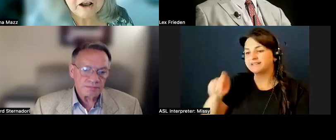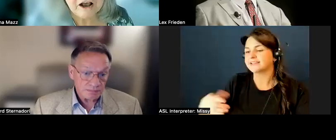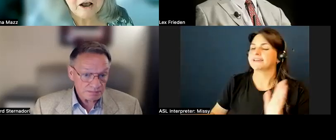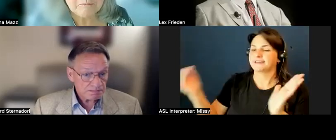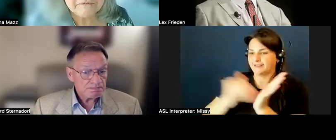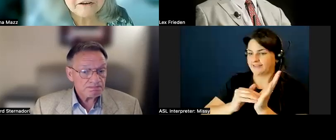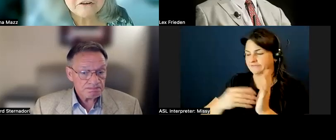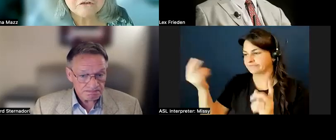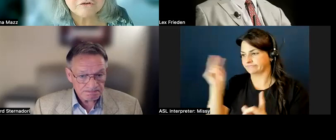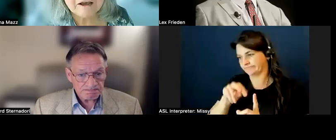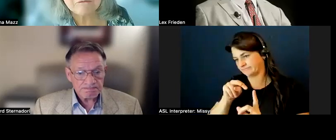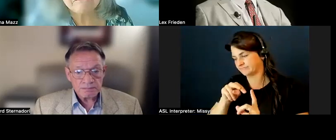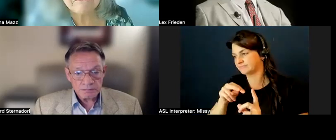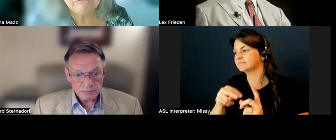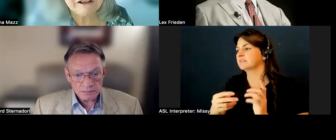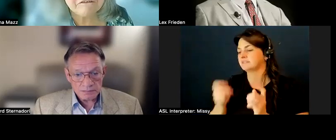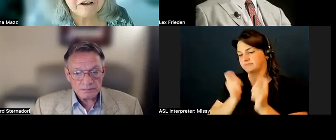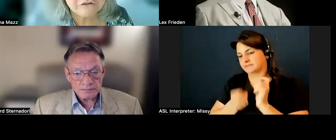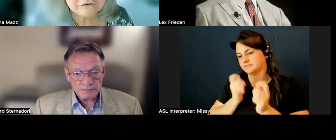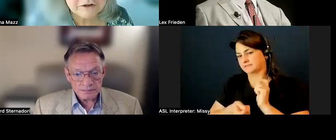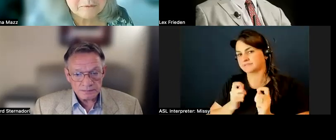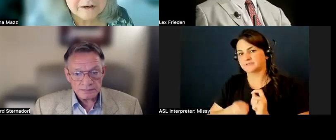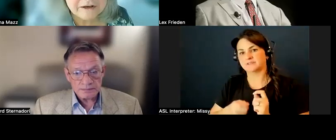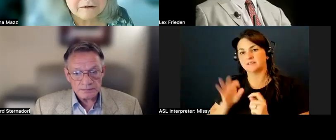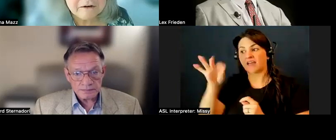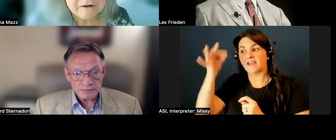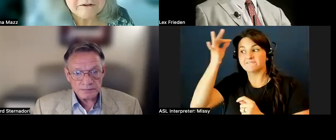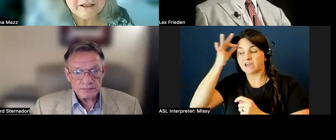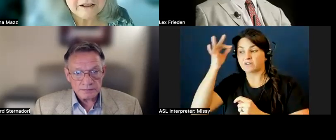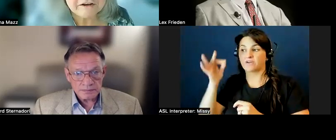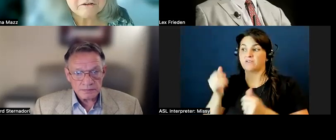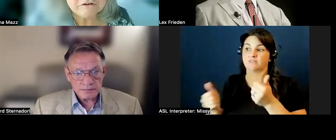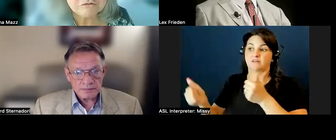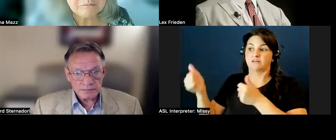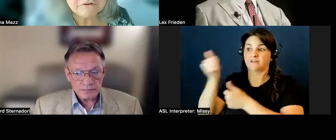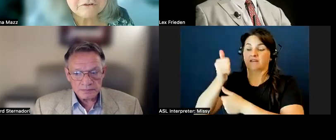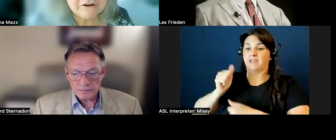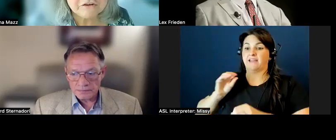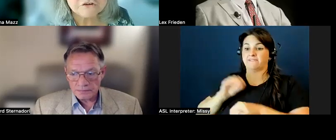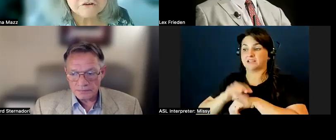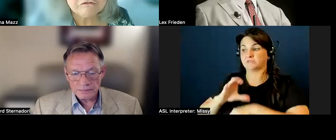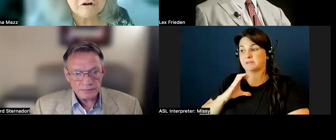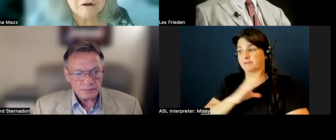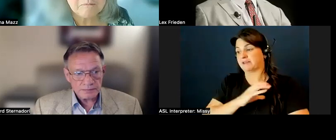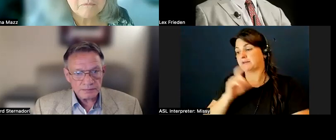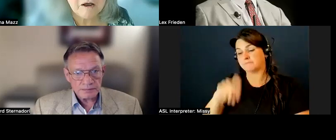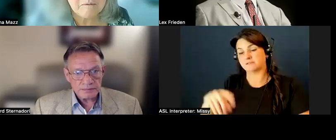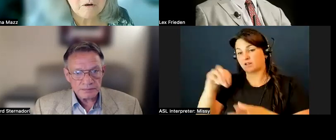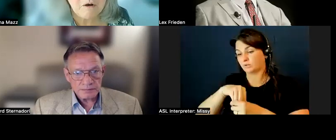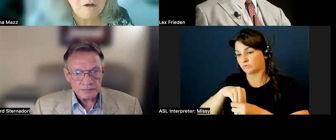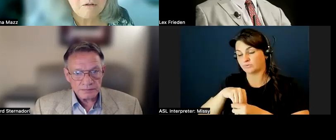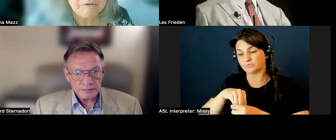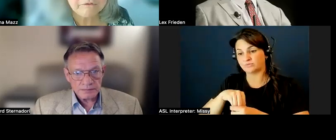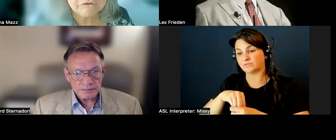And they need to do that with a federal advisory committee that includes representation